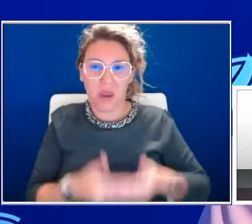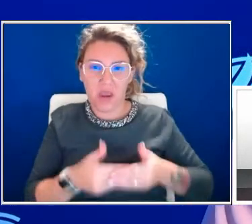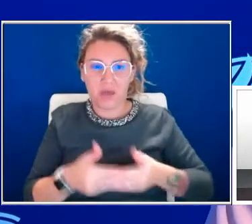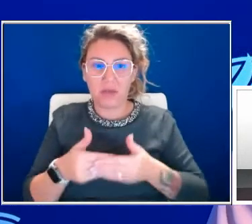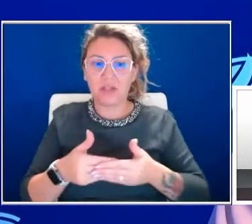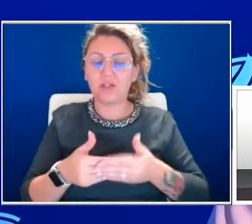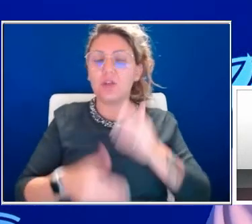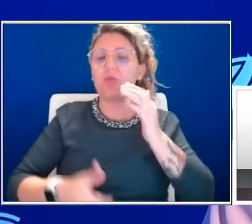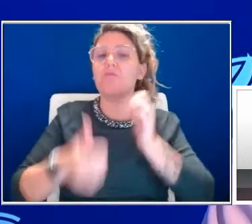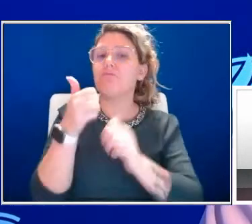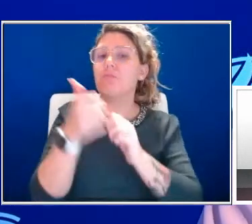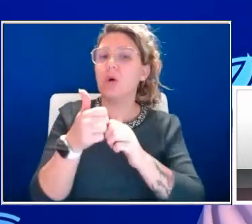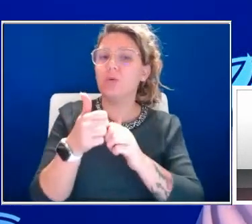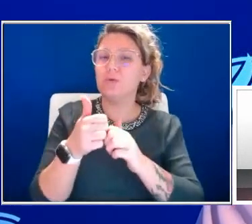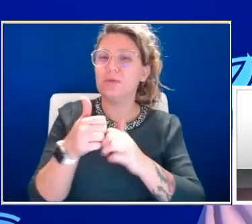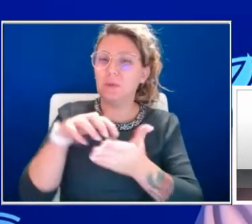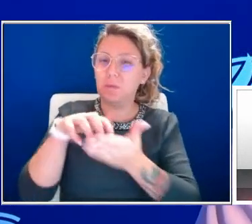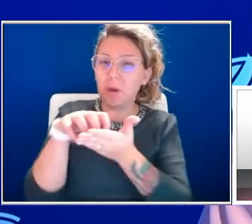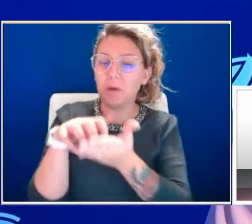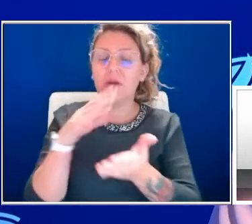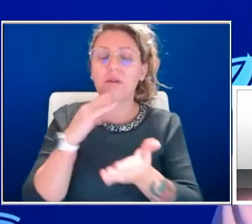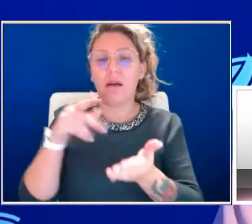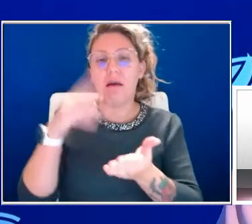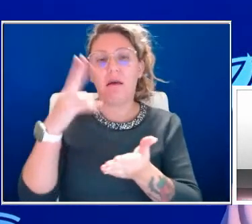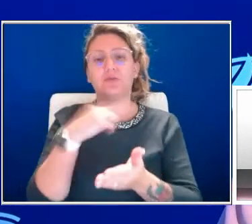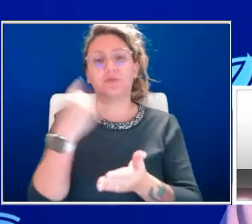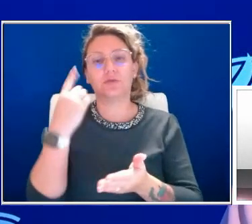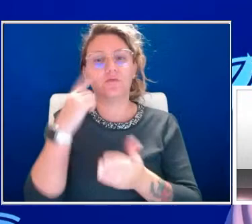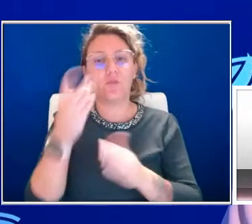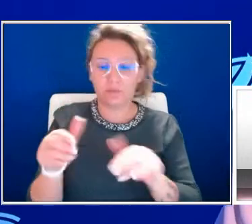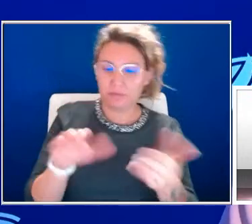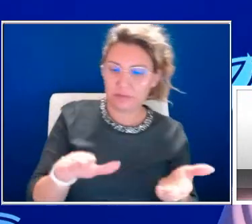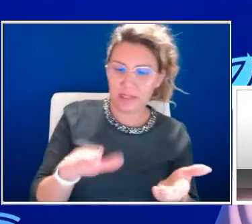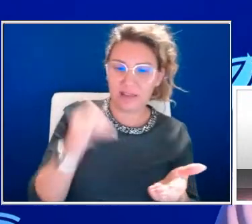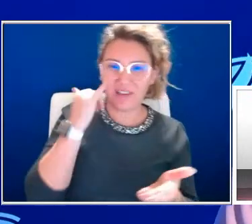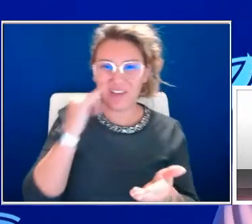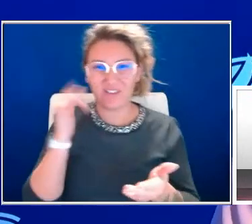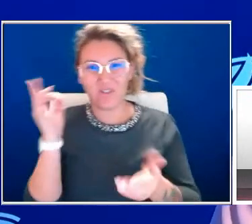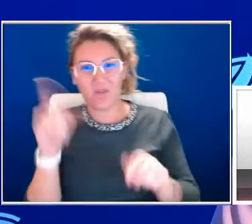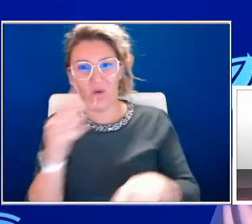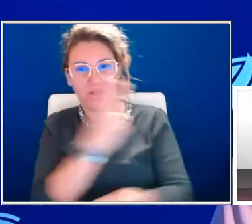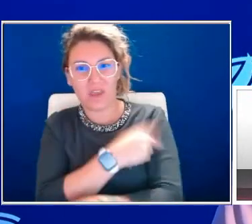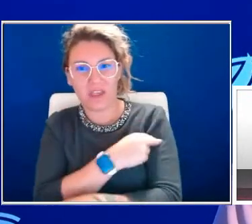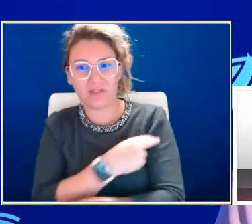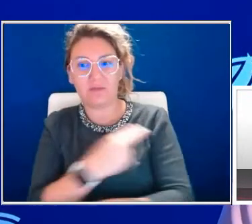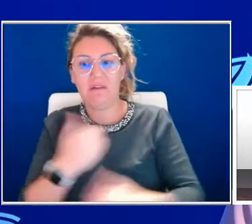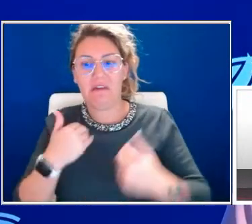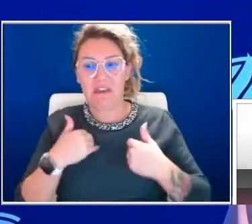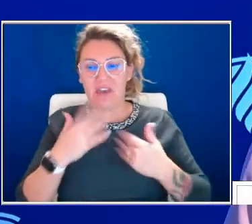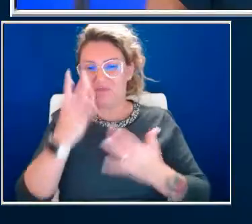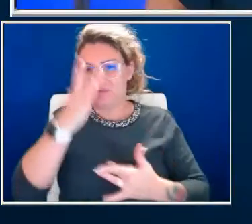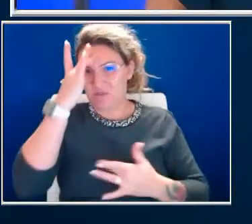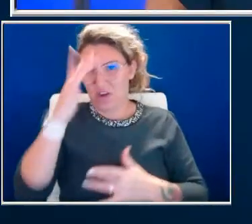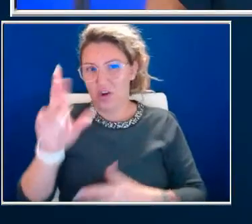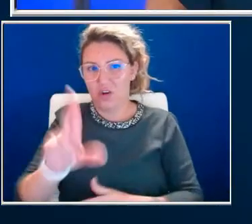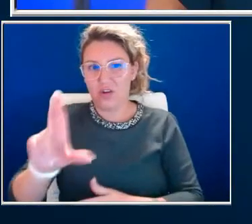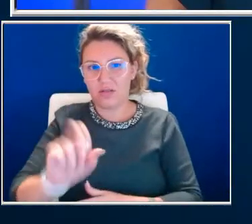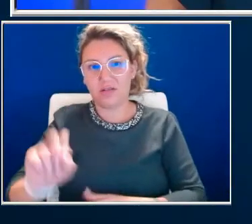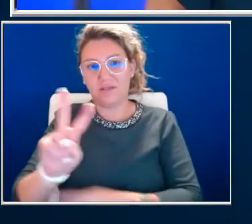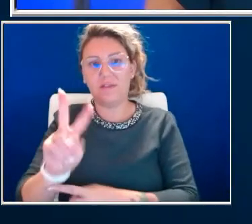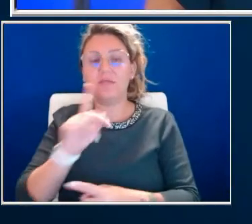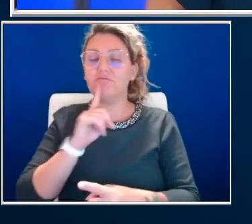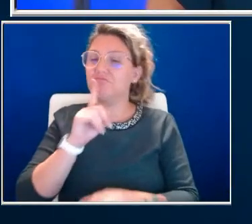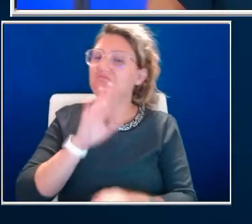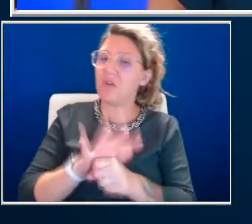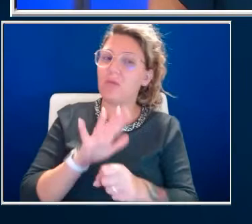susceptible, highest risk of death should you go to the hospital and have severe disease. So I think it's very promising. All right, let's check for